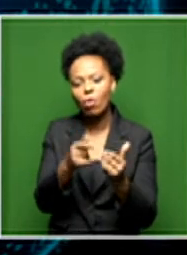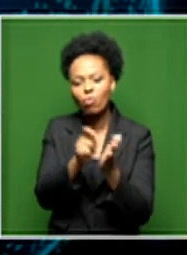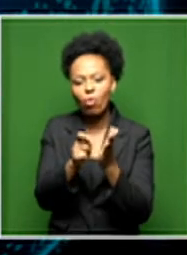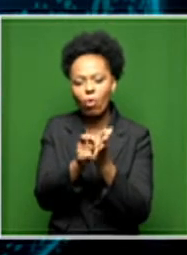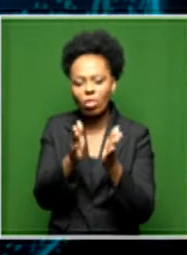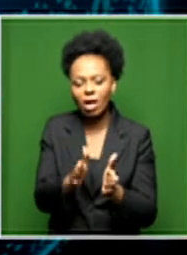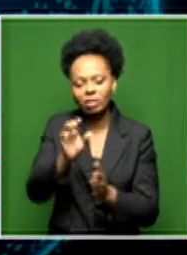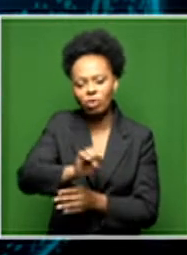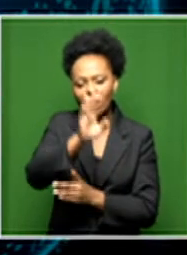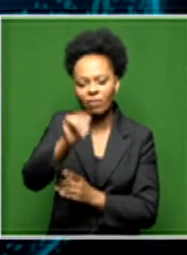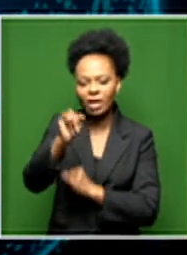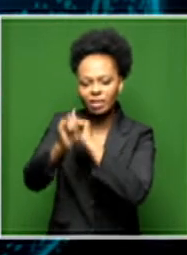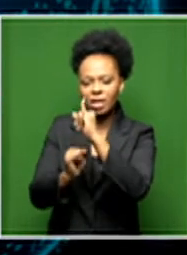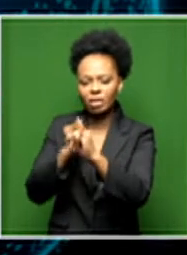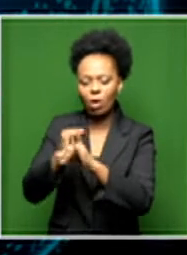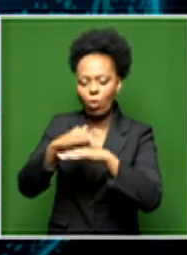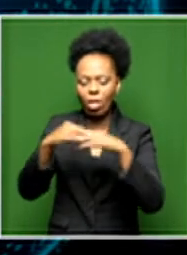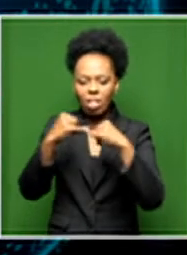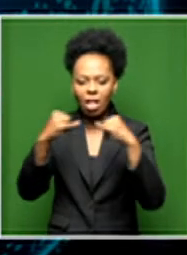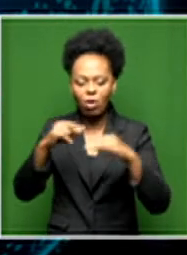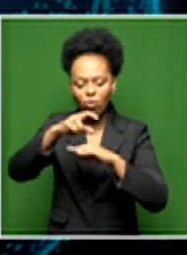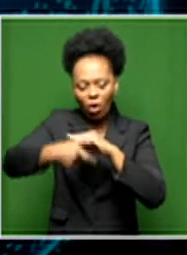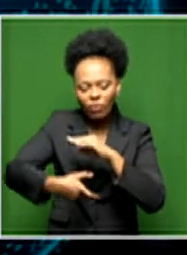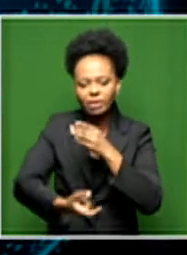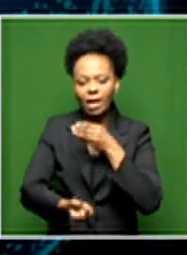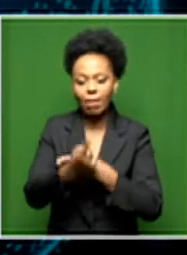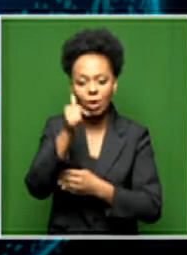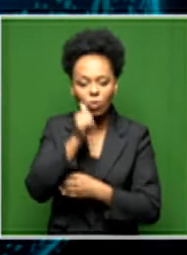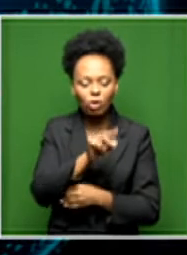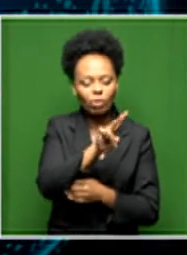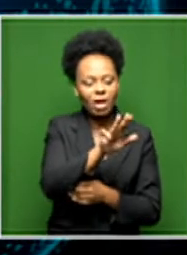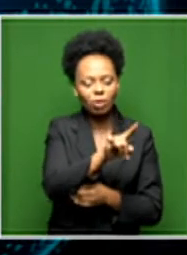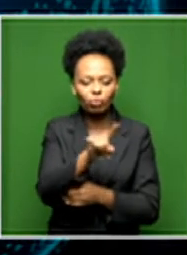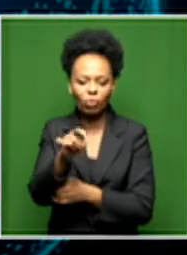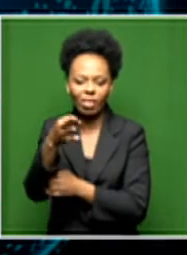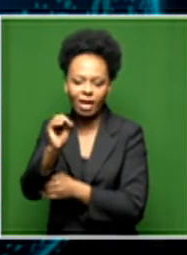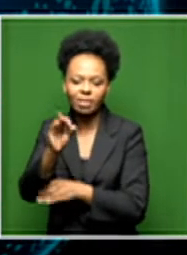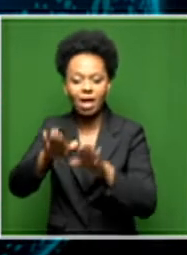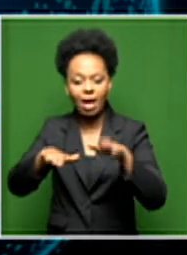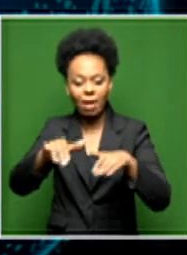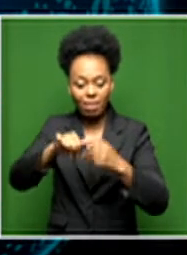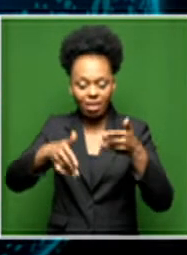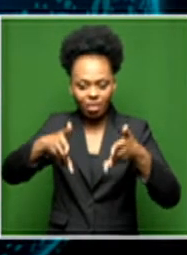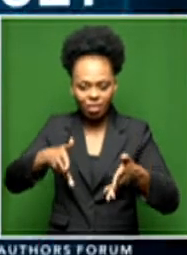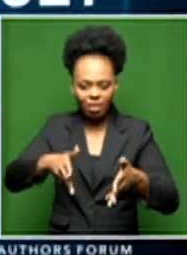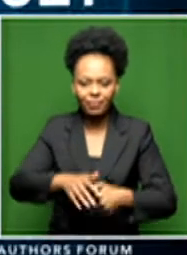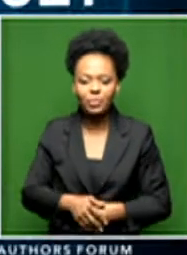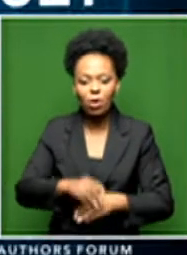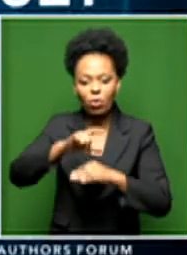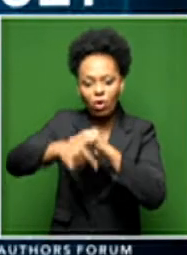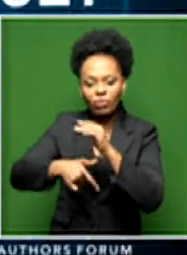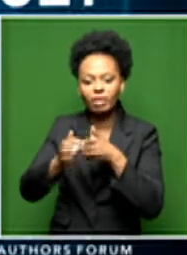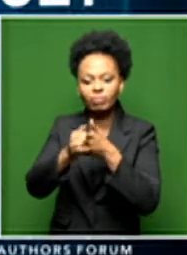Africa International Virtual Conference taking place on the 29th and the 30th of April. One of the speakers at the conference is